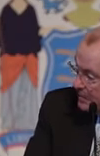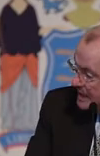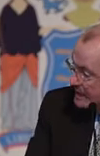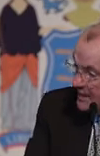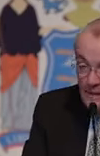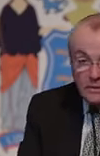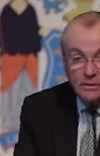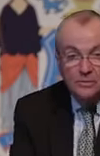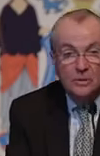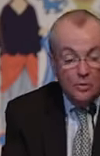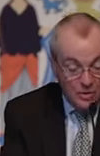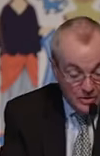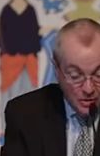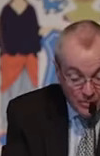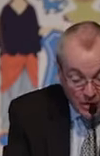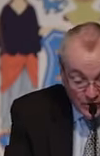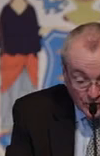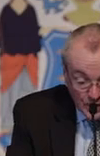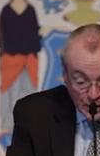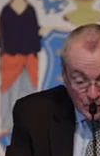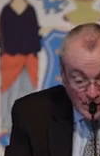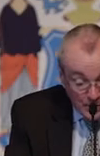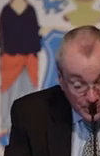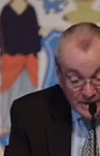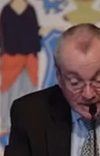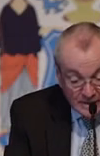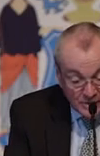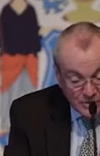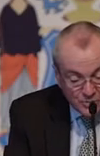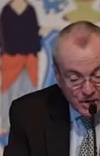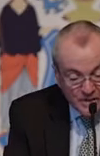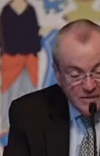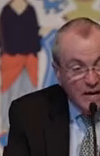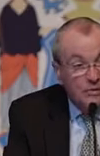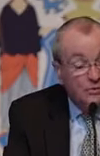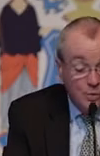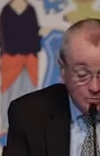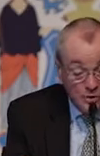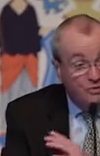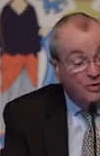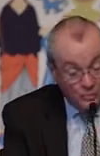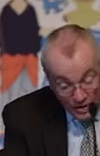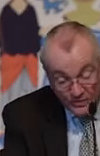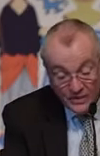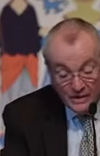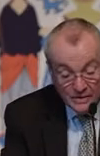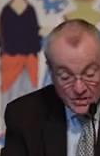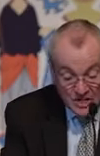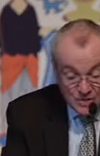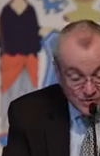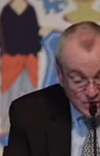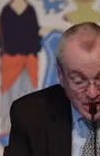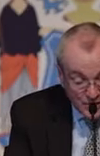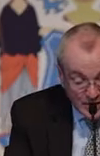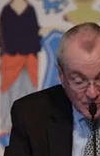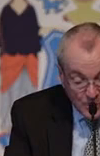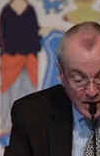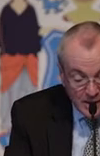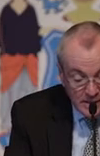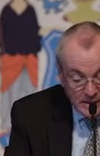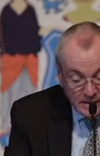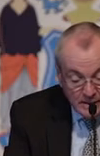Judy will get into that a little bit more in her remarks. We had predicted that the spread of the virus would move from north to central to south